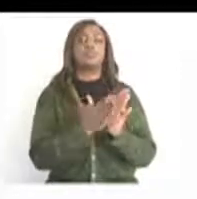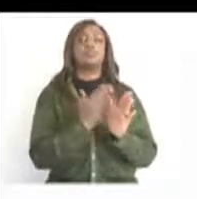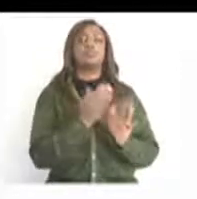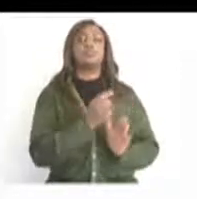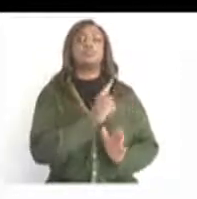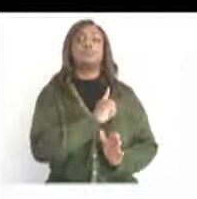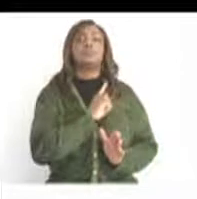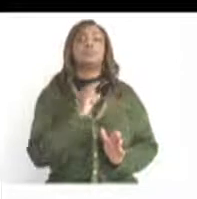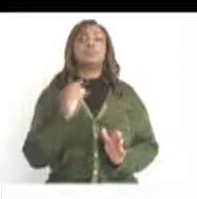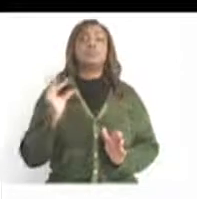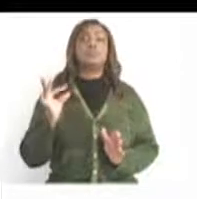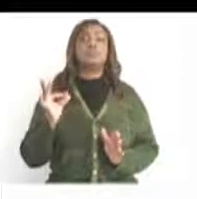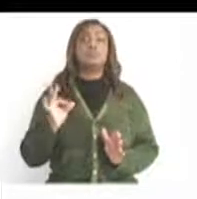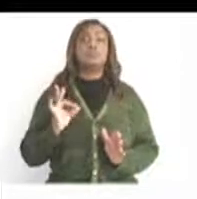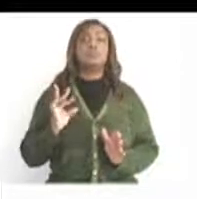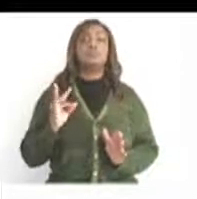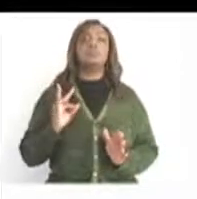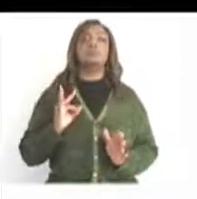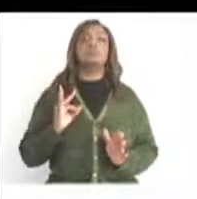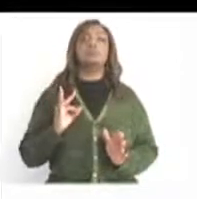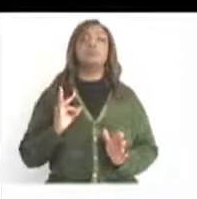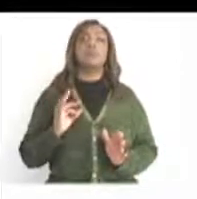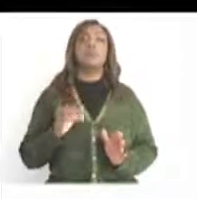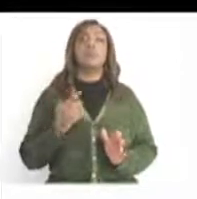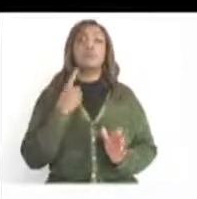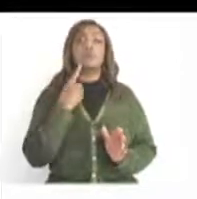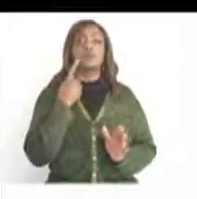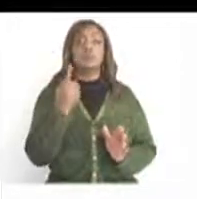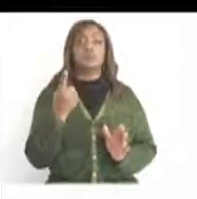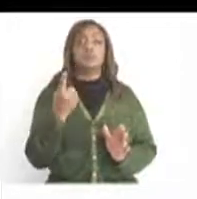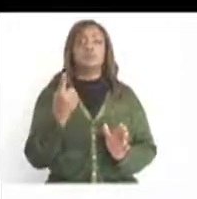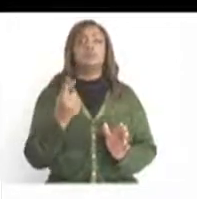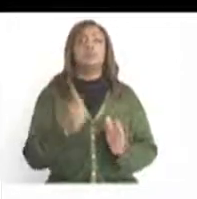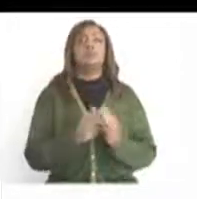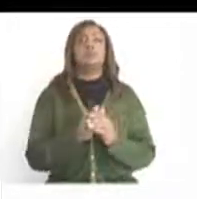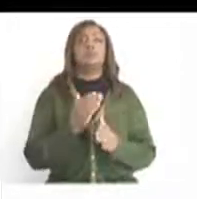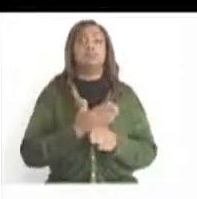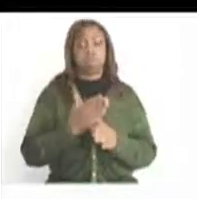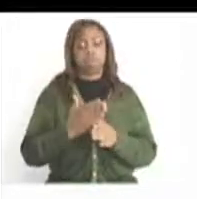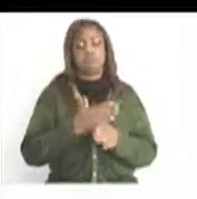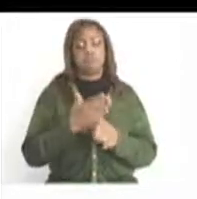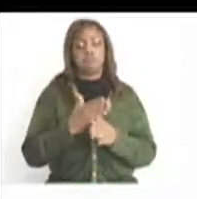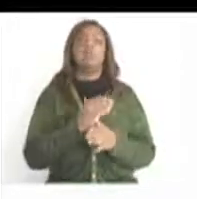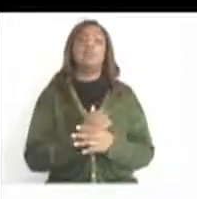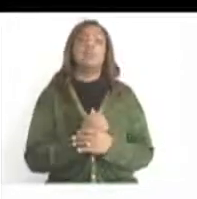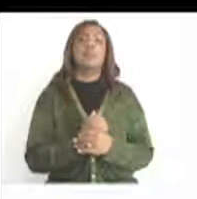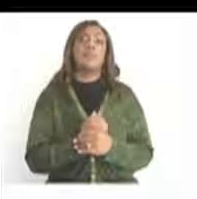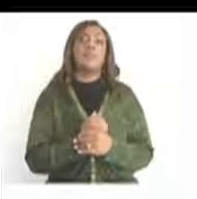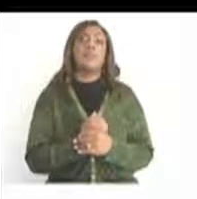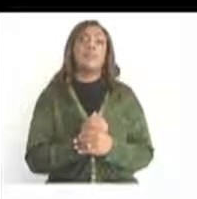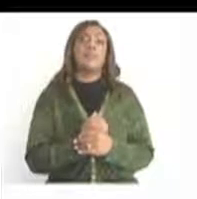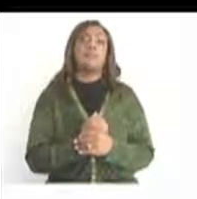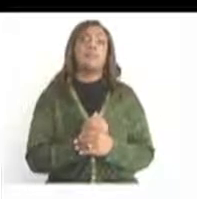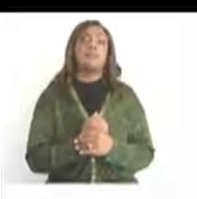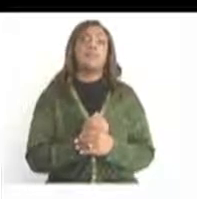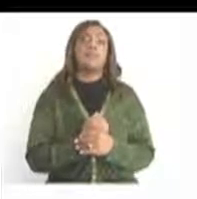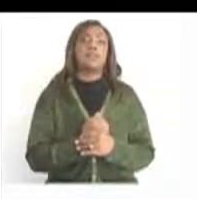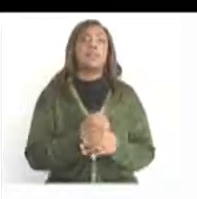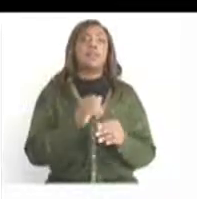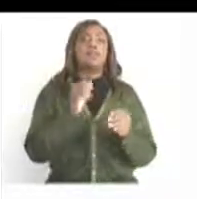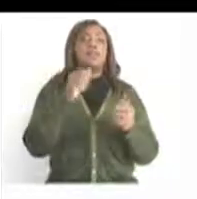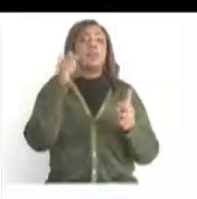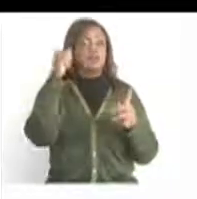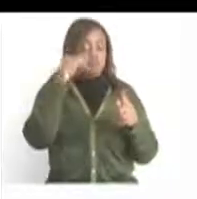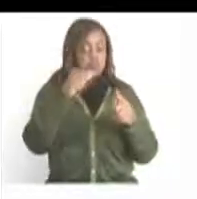17, Chanel, and boys and girls all over Namibia. Good. Here's the self-assessment for you. Try to see if